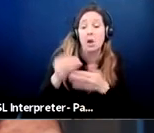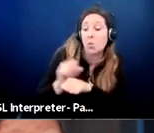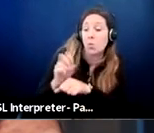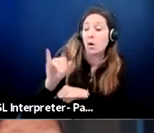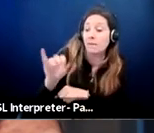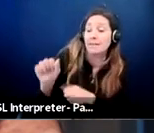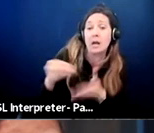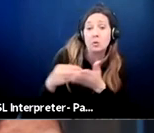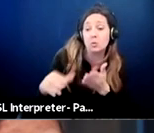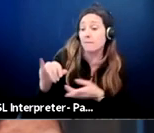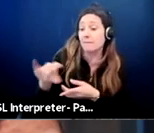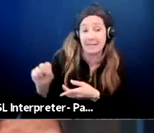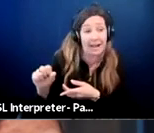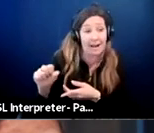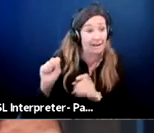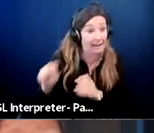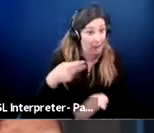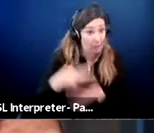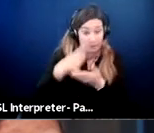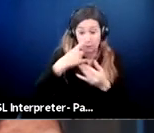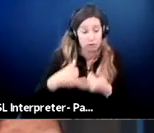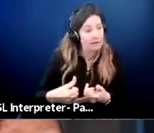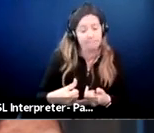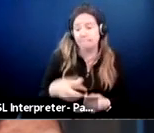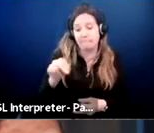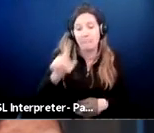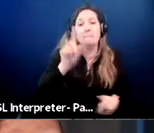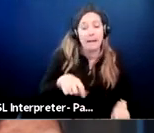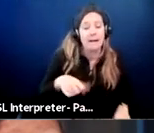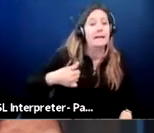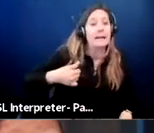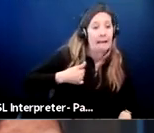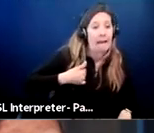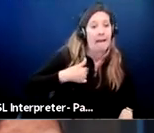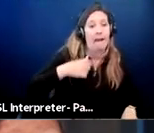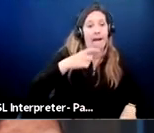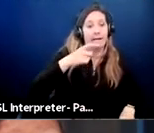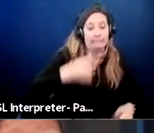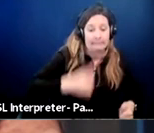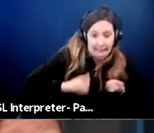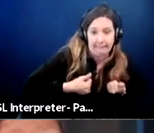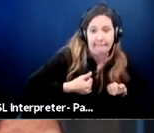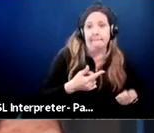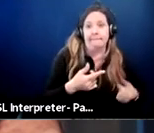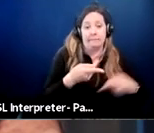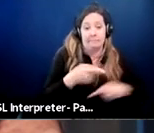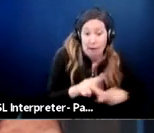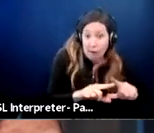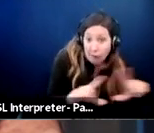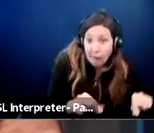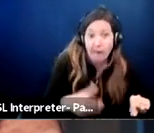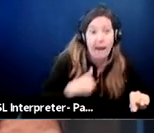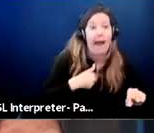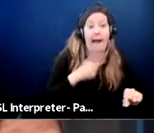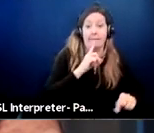a grant. They have to be a resident, refugee status, or Canadian citizenship to qualify for the grants. again, when you're planning budgets,